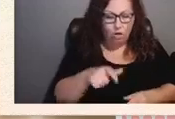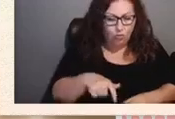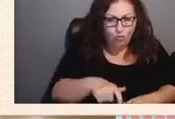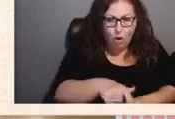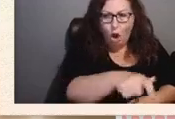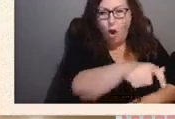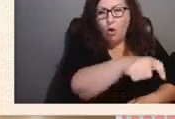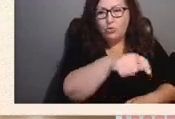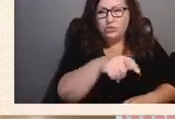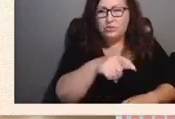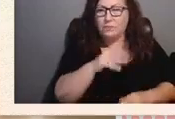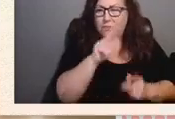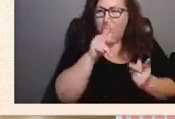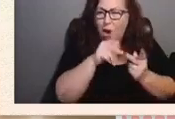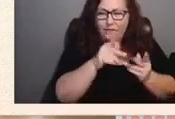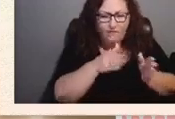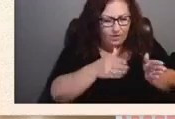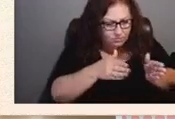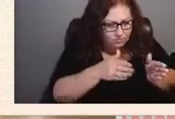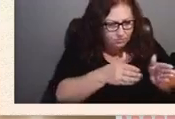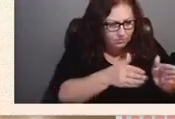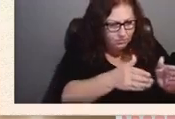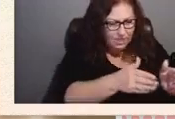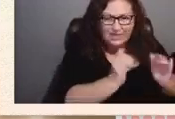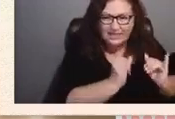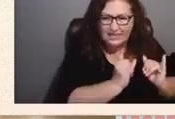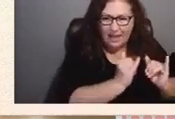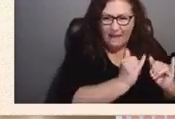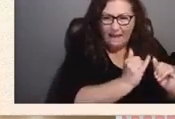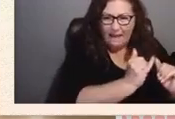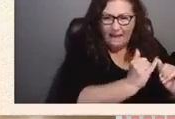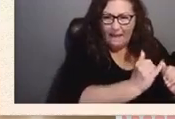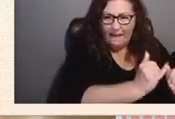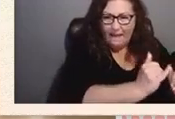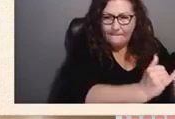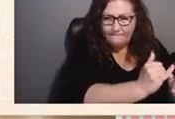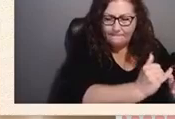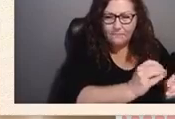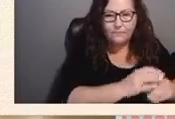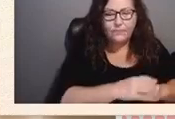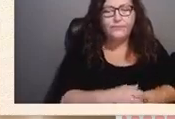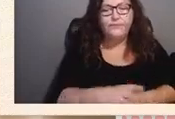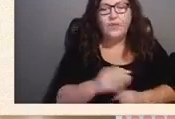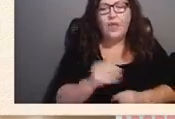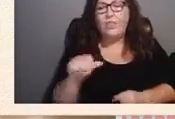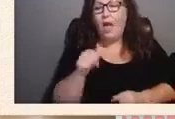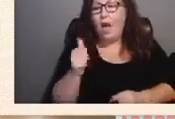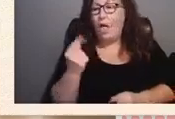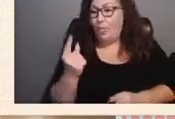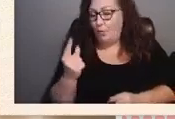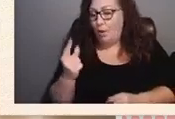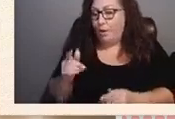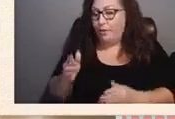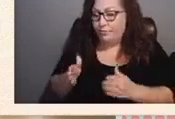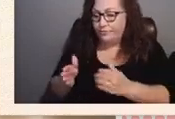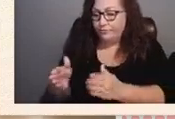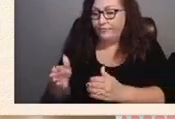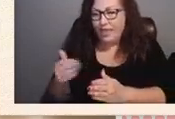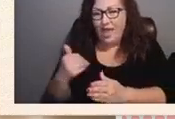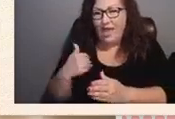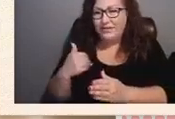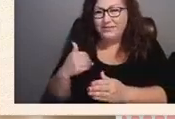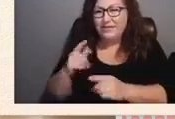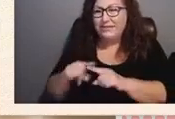perfect looking, but they all look the same. And the other flower bed has all kinds of flowers in it. It's